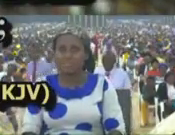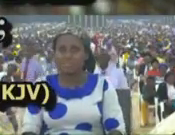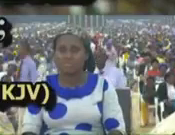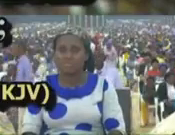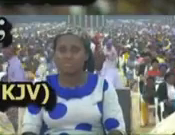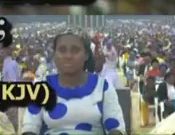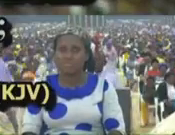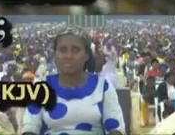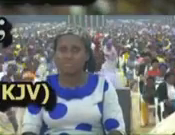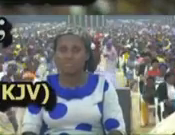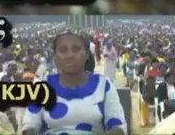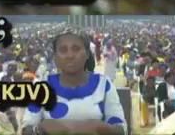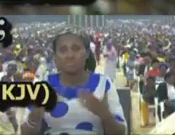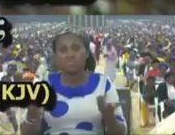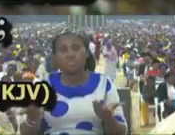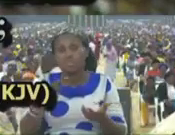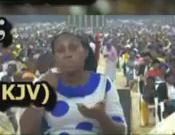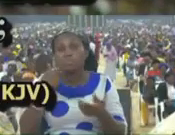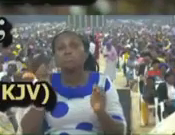And I know I'll be going naked."